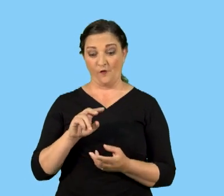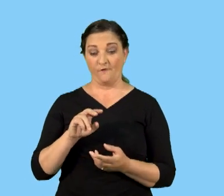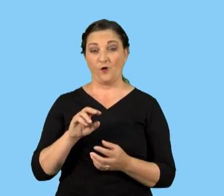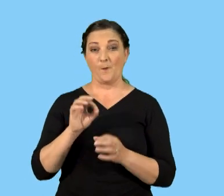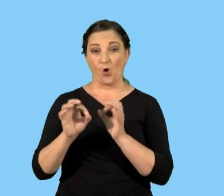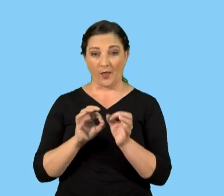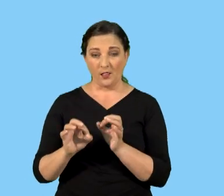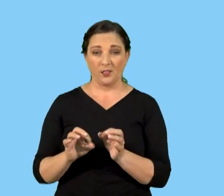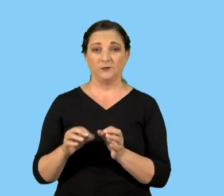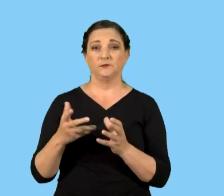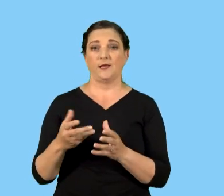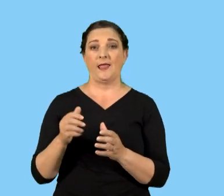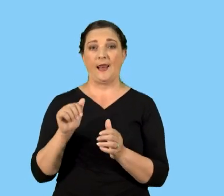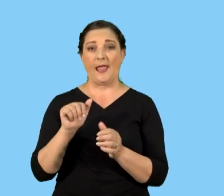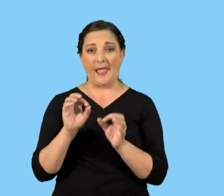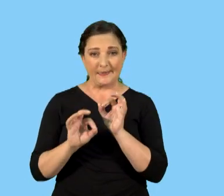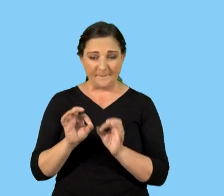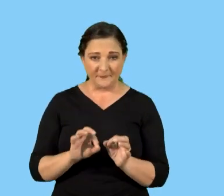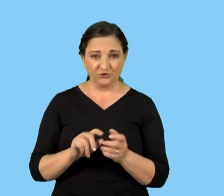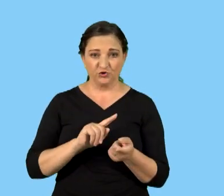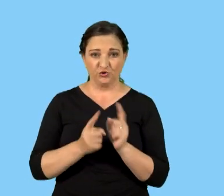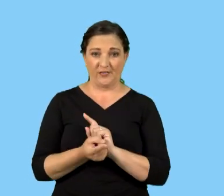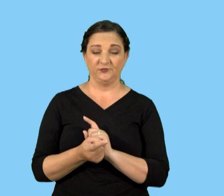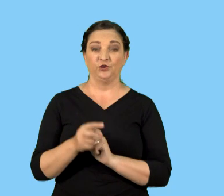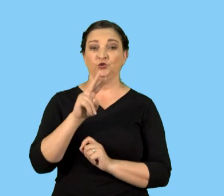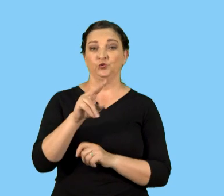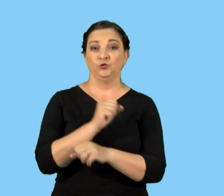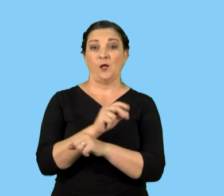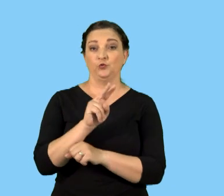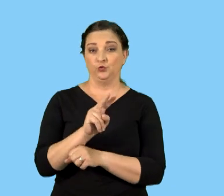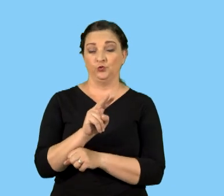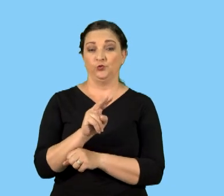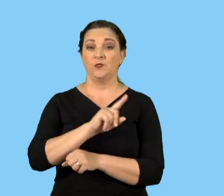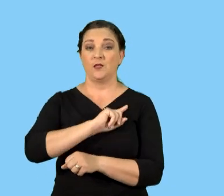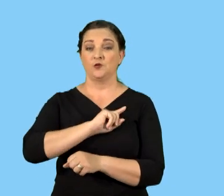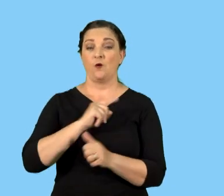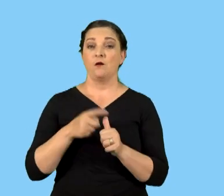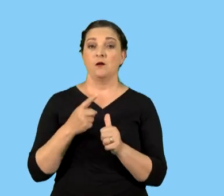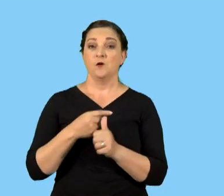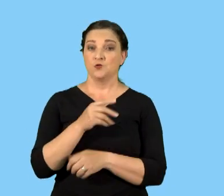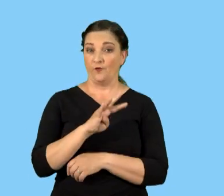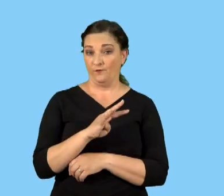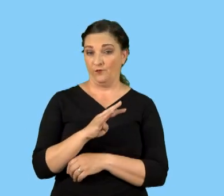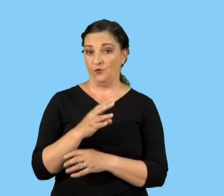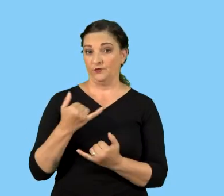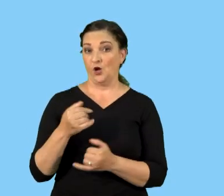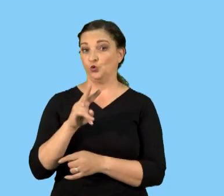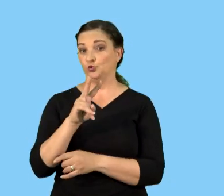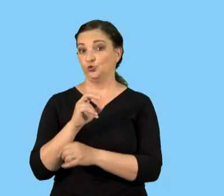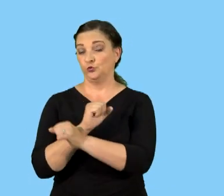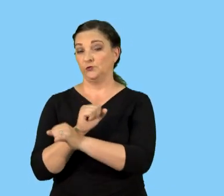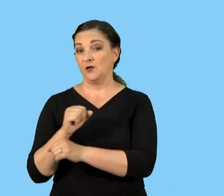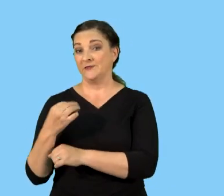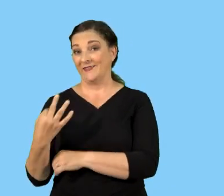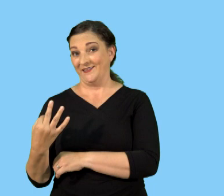of molecules or the number of atoms of iron. It's going to be 2 times 2, which is now going to be 4. And then with regards to the O,